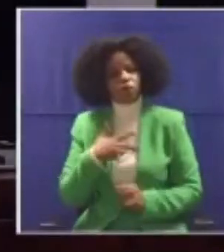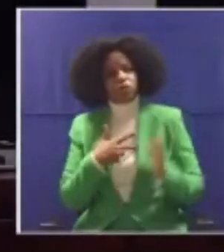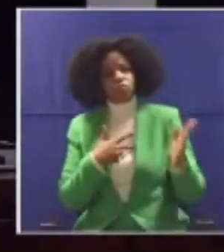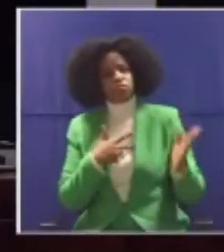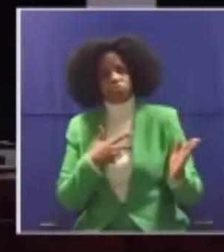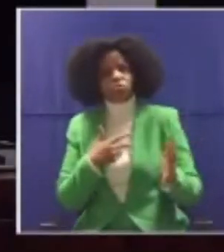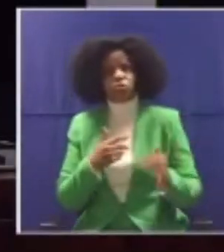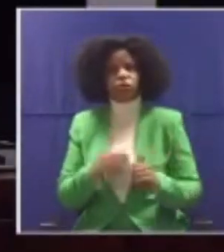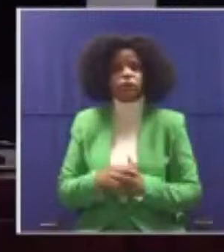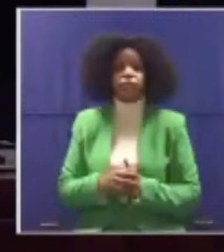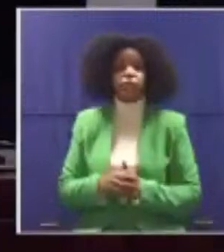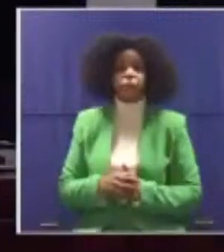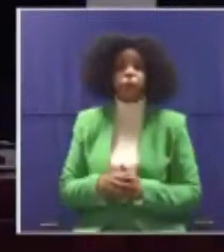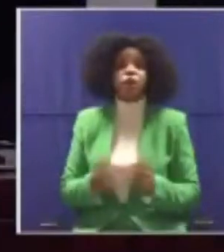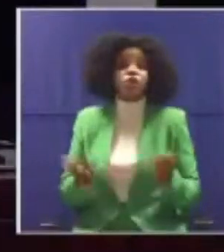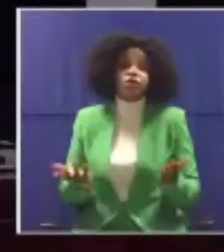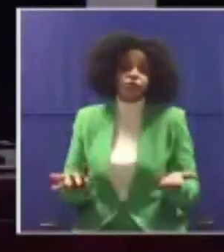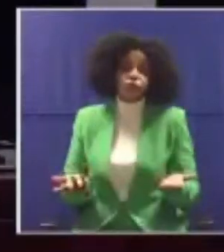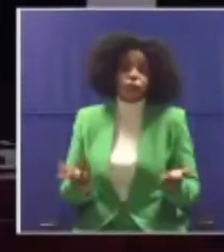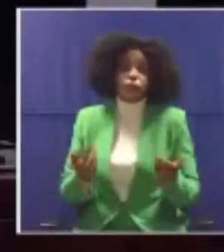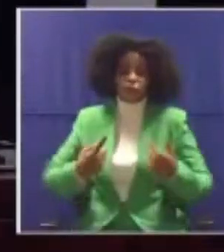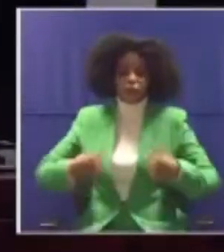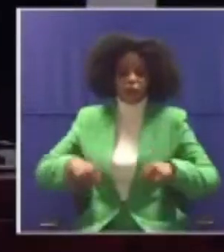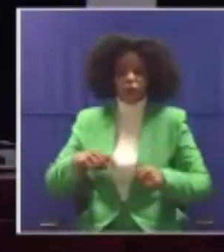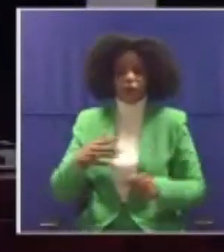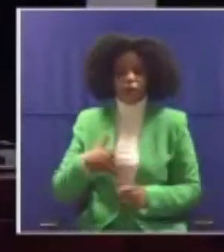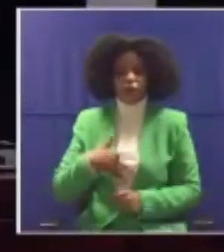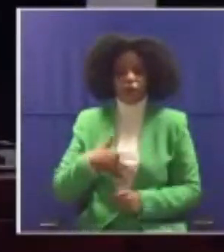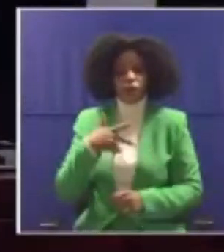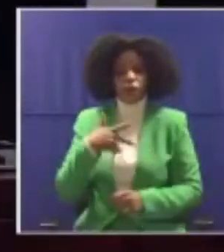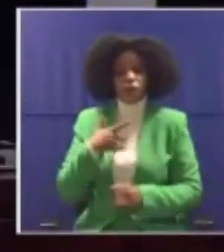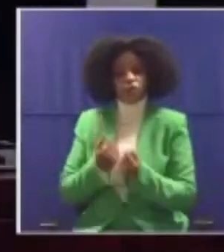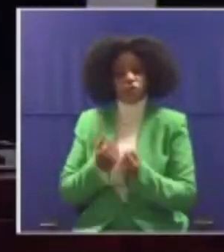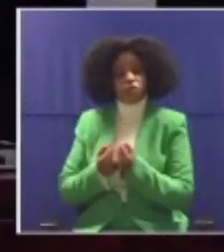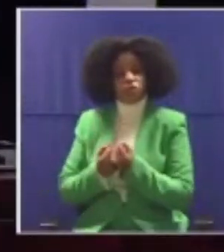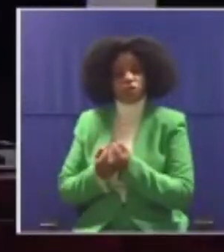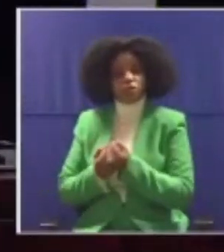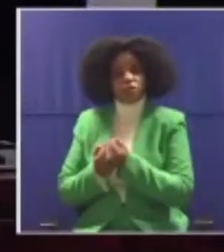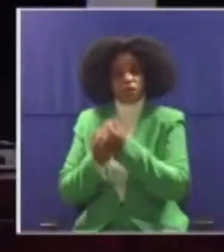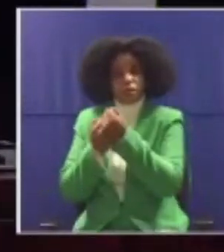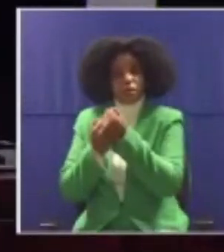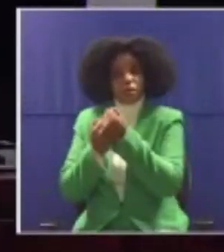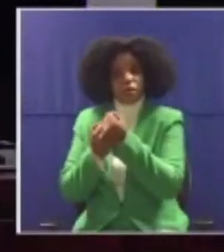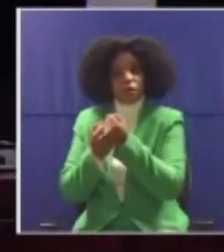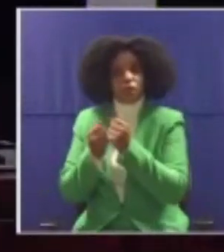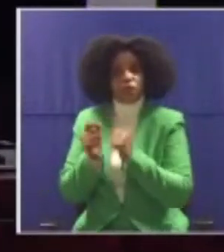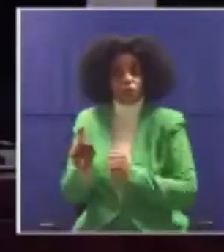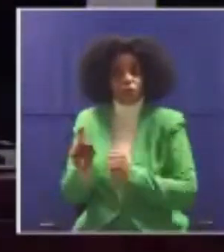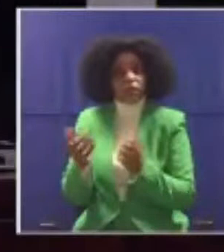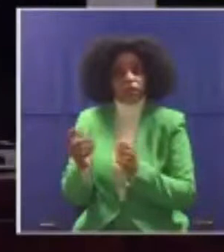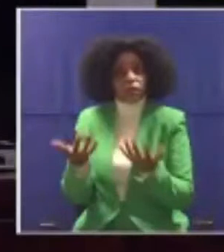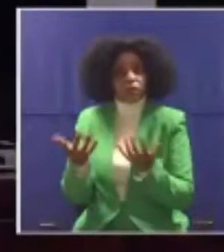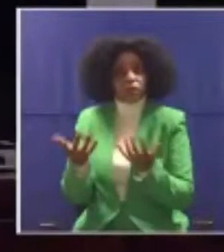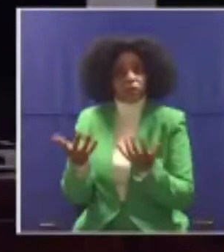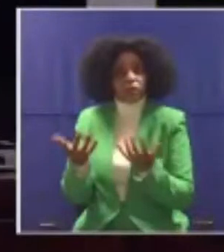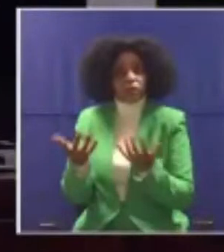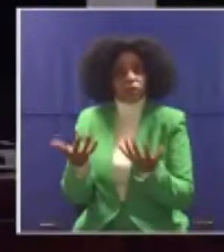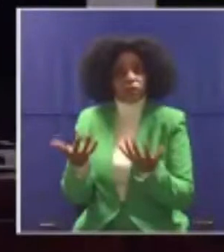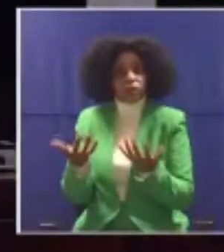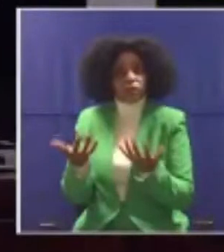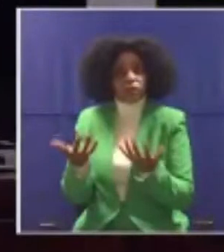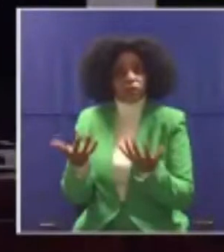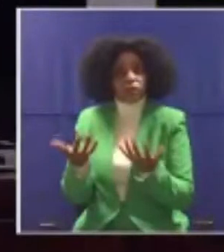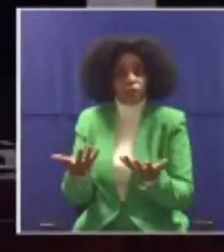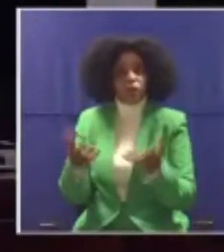So we want to support them at the national level. Firstly, to ensure that coalitions are underpinned by